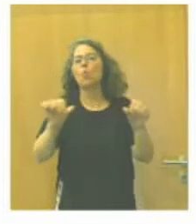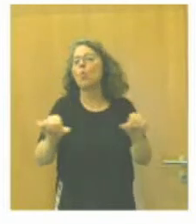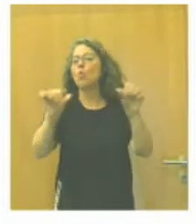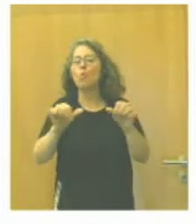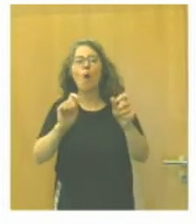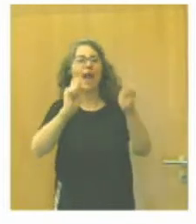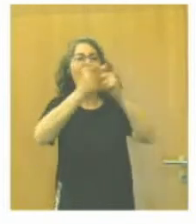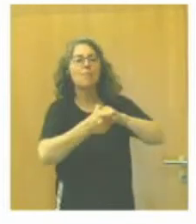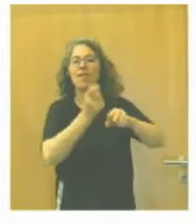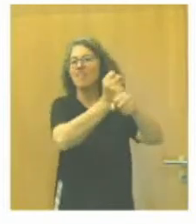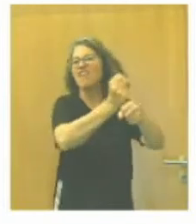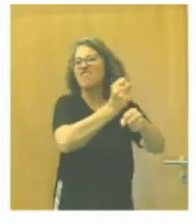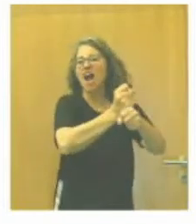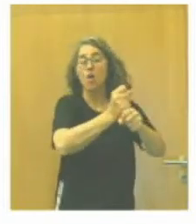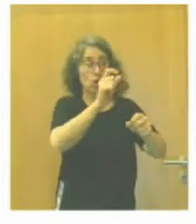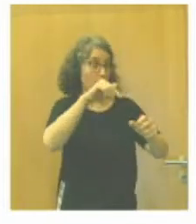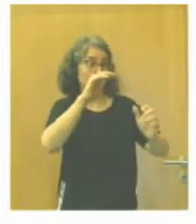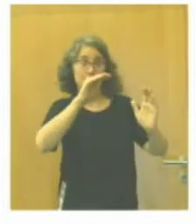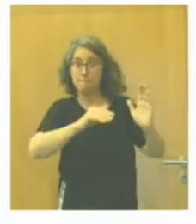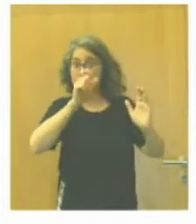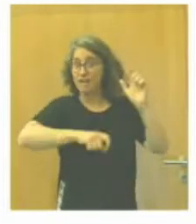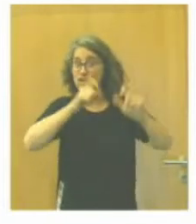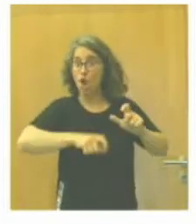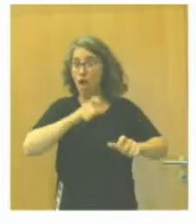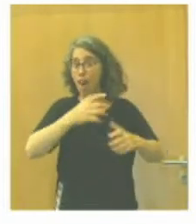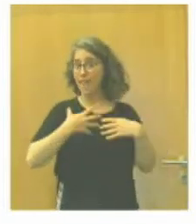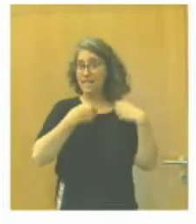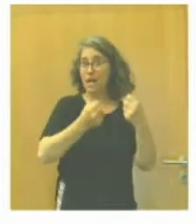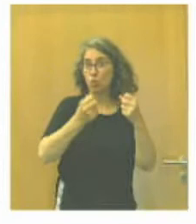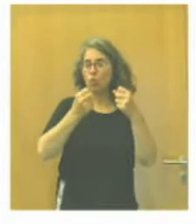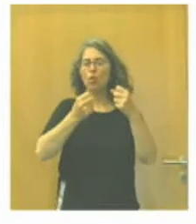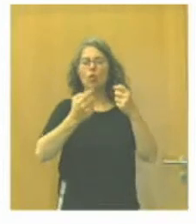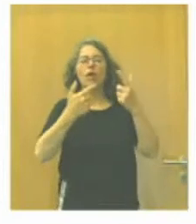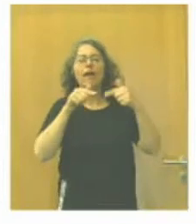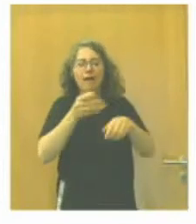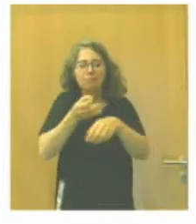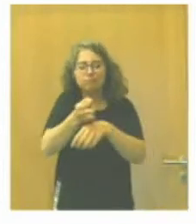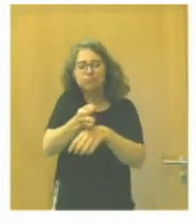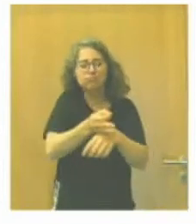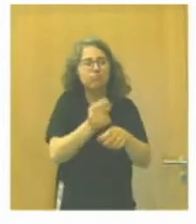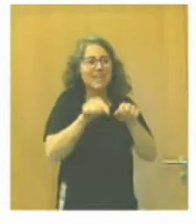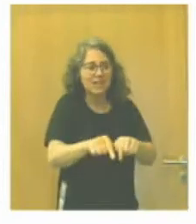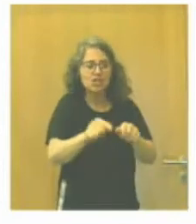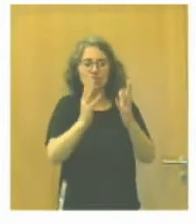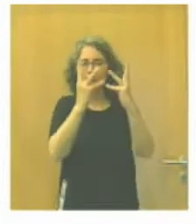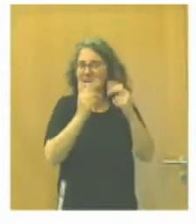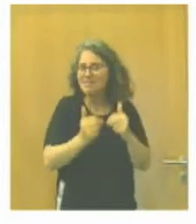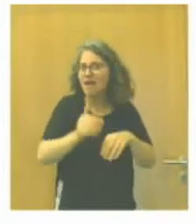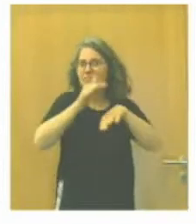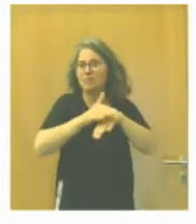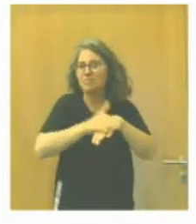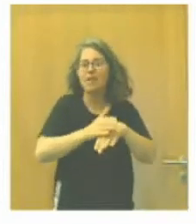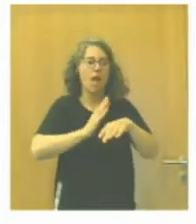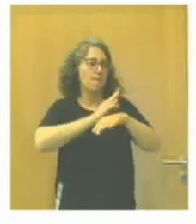well as, of course, the instructors in school, were delivering the interventions and being supervised and monitored by specialists